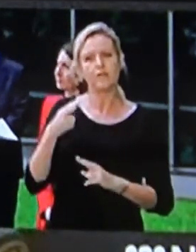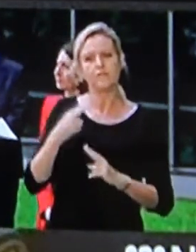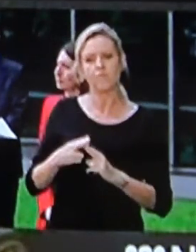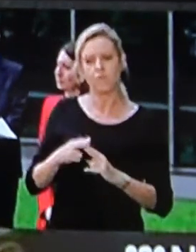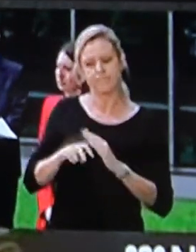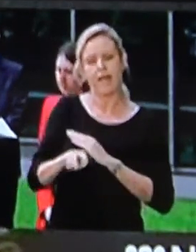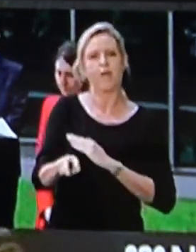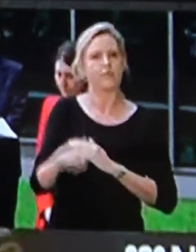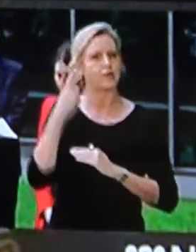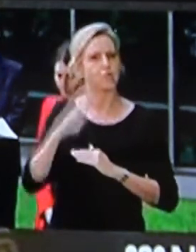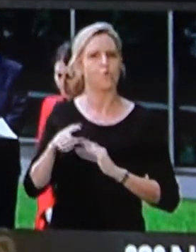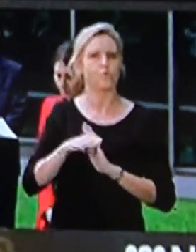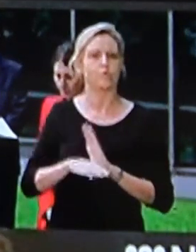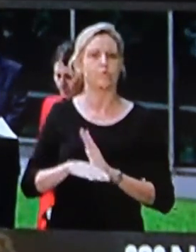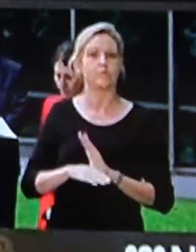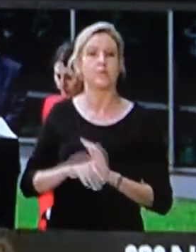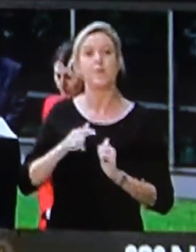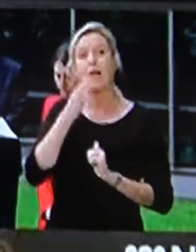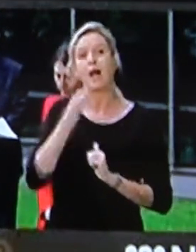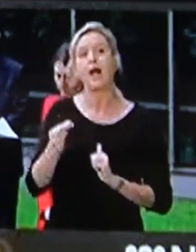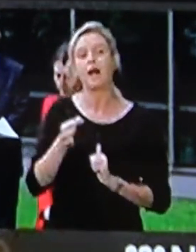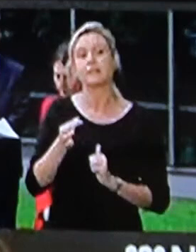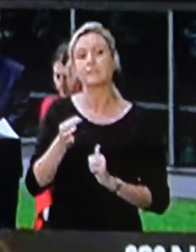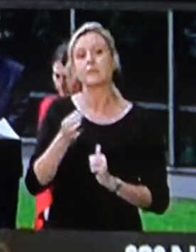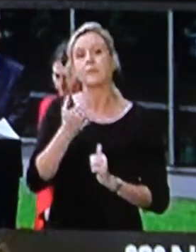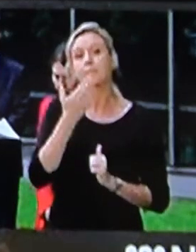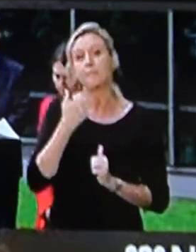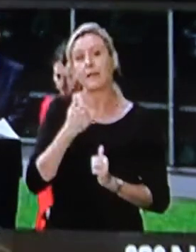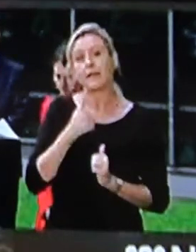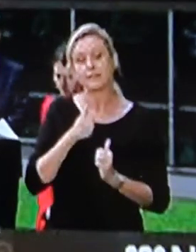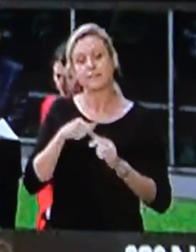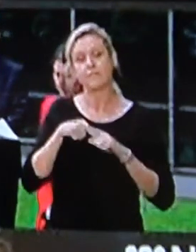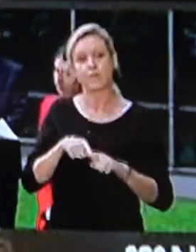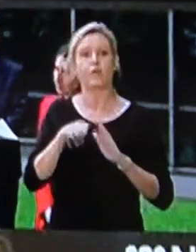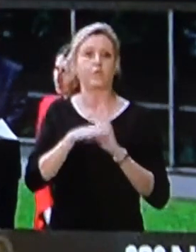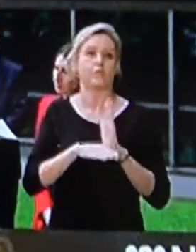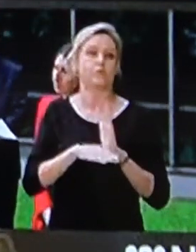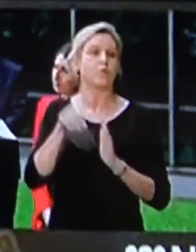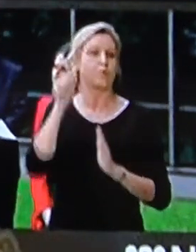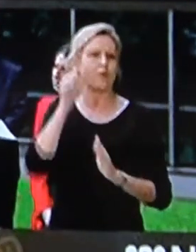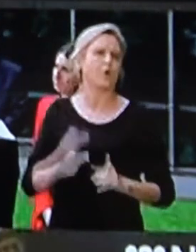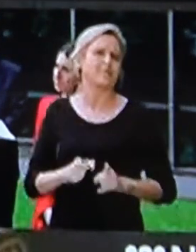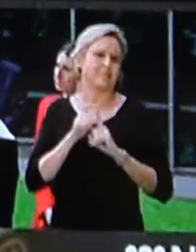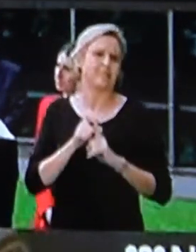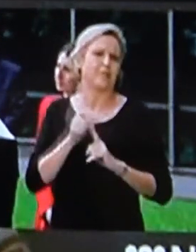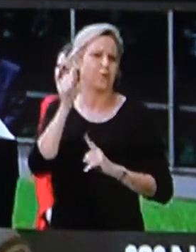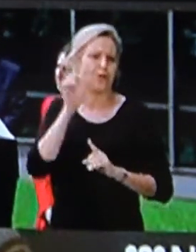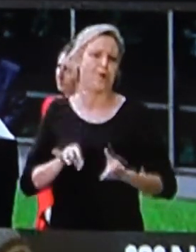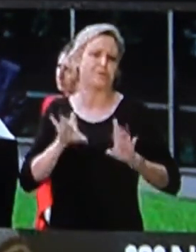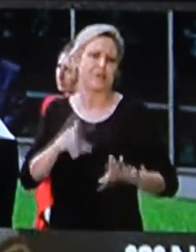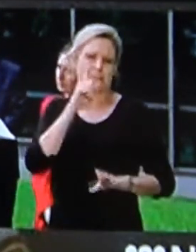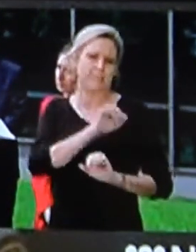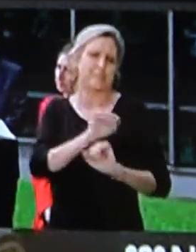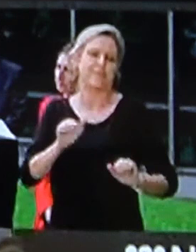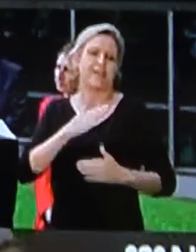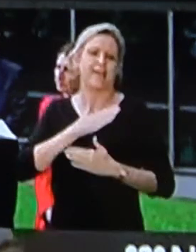to work with us. We understand these changes can be difficult, particularly with our culture, to readily